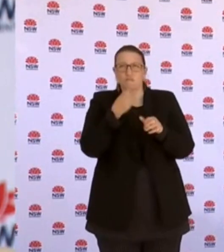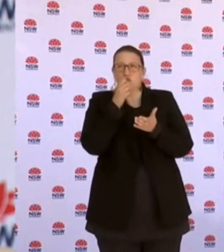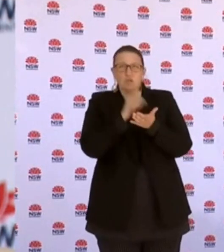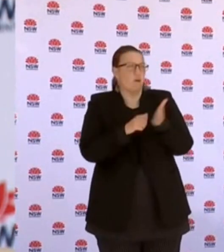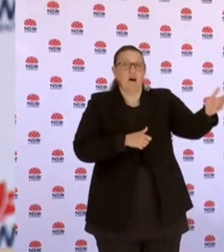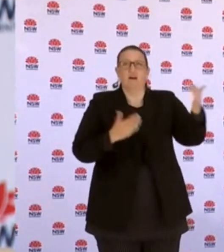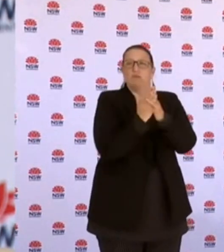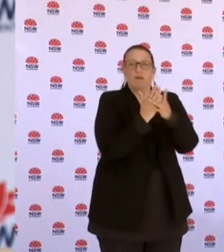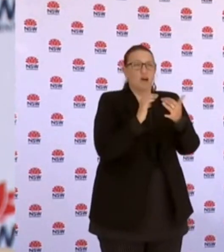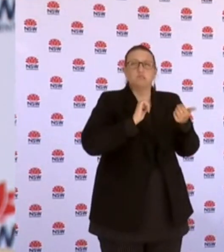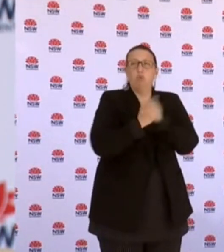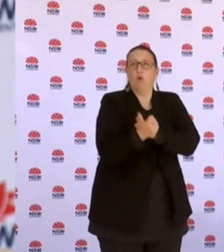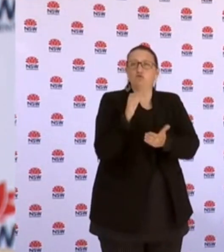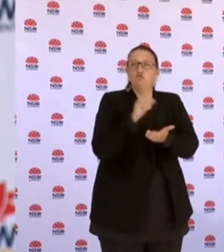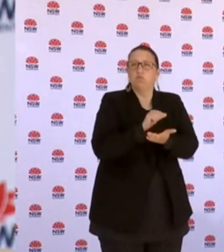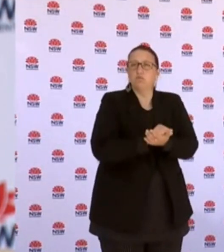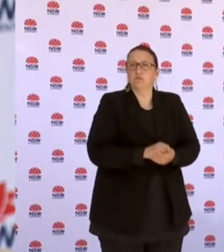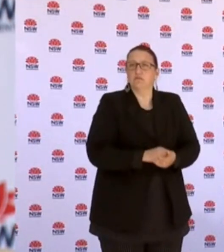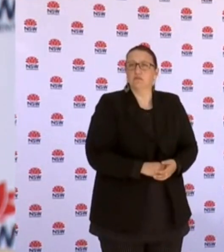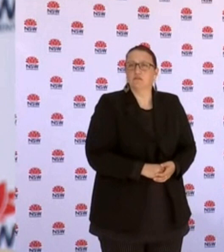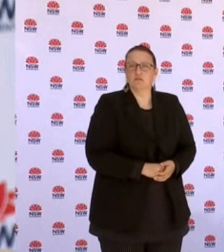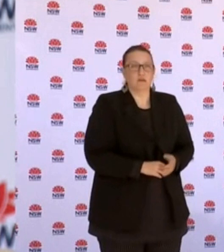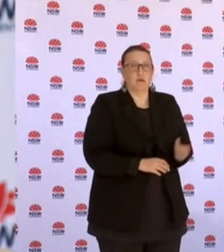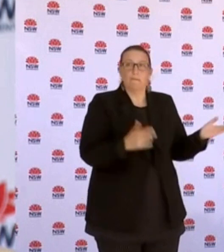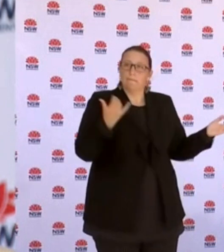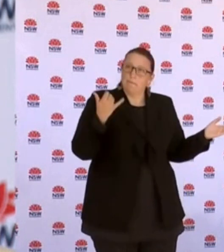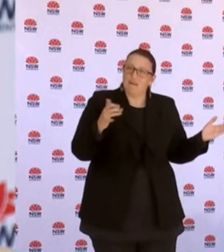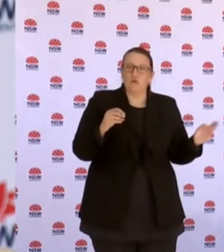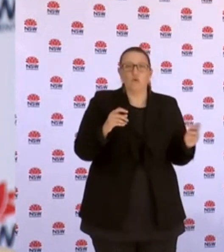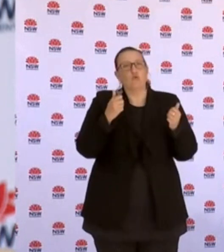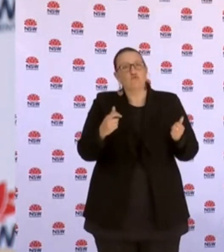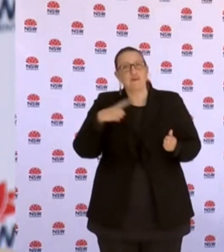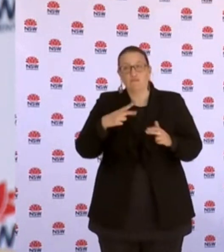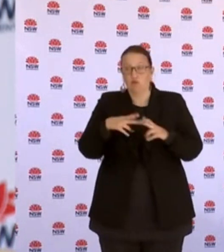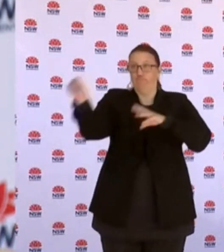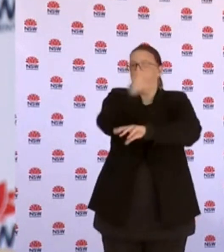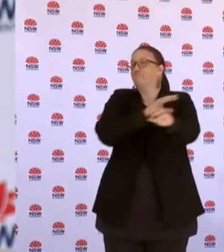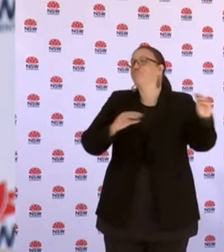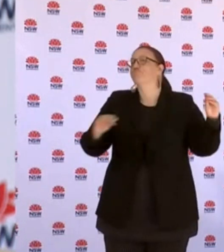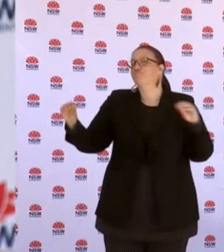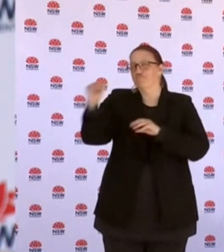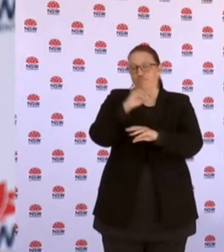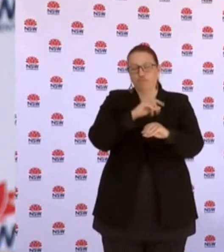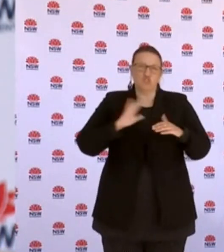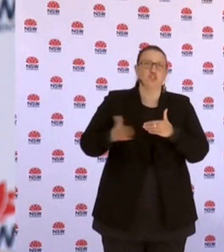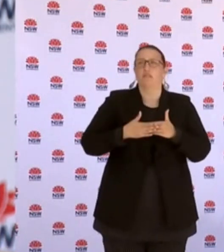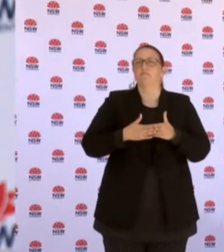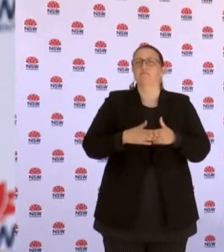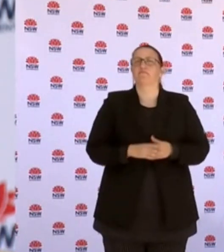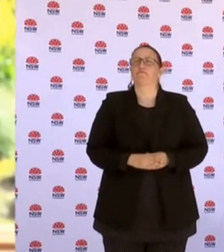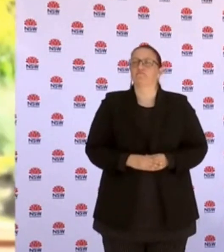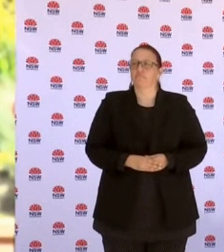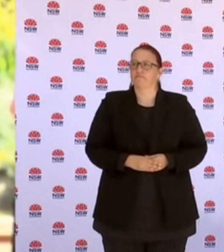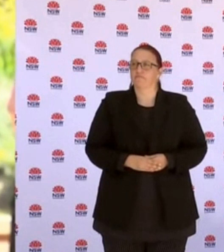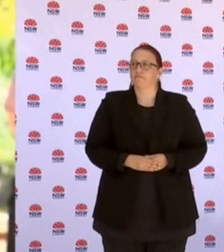be legitimate issues for why those are essential. If you want these retail shops to close, a lot